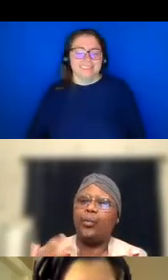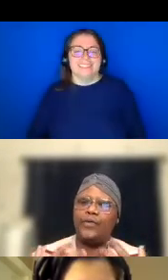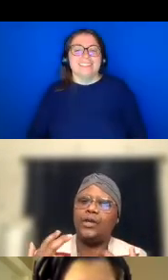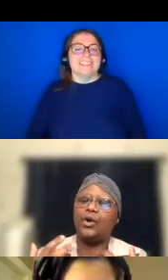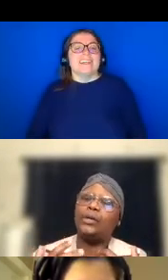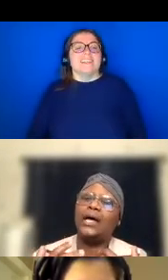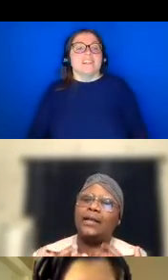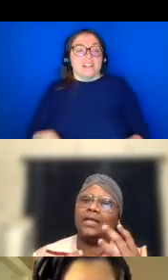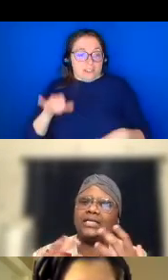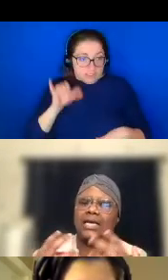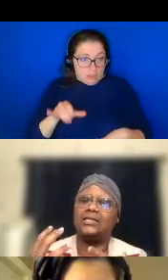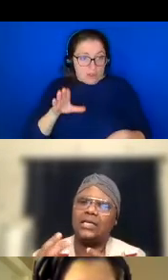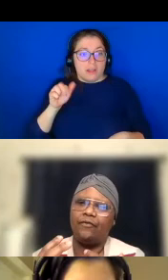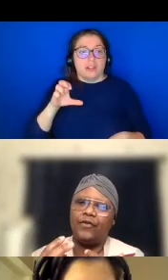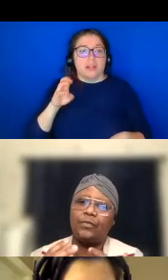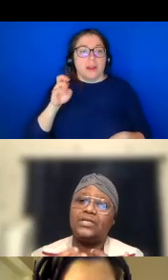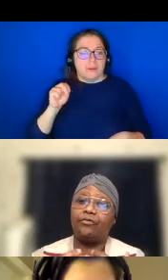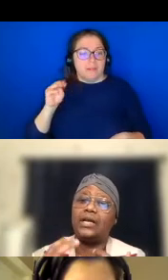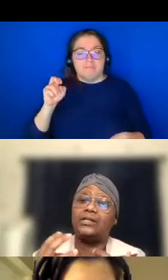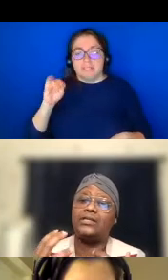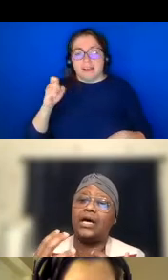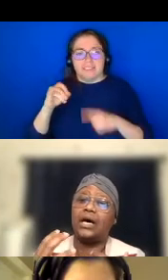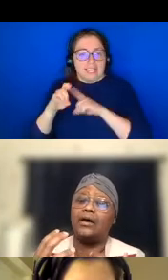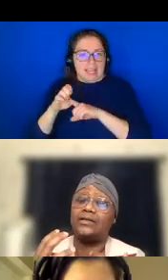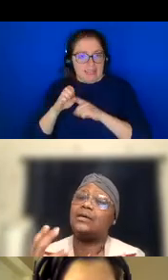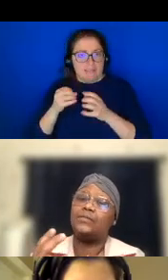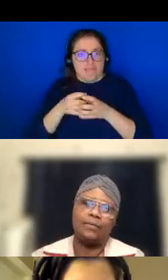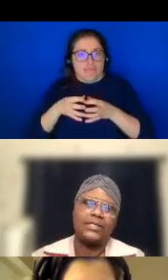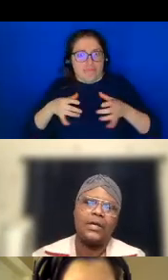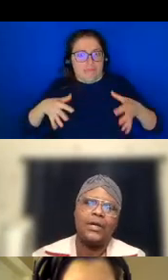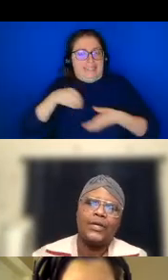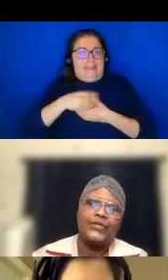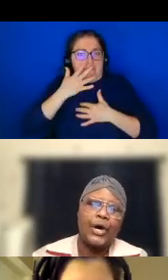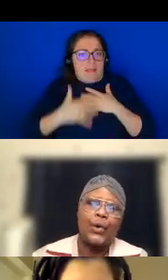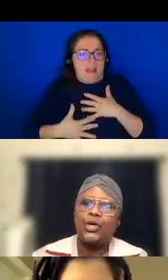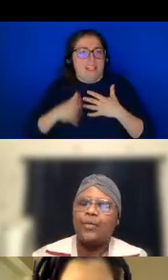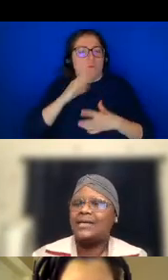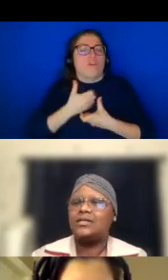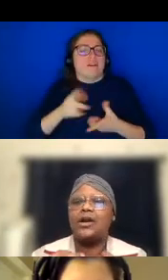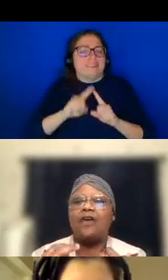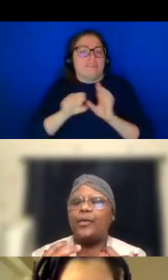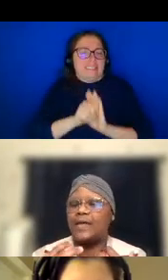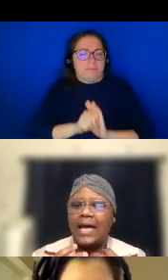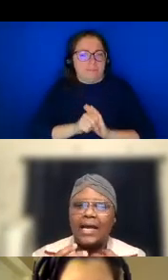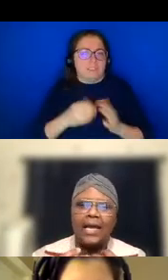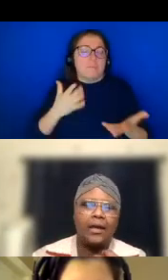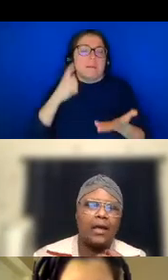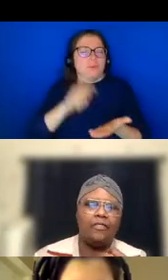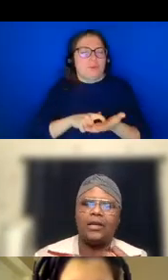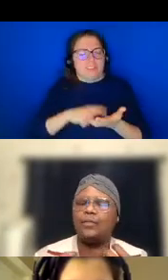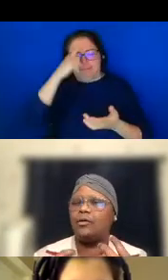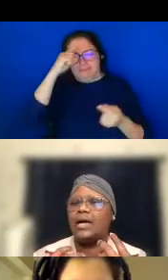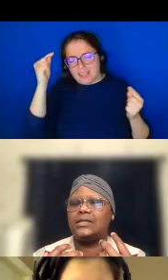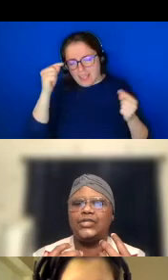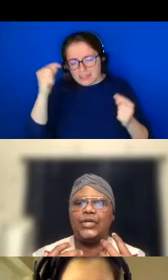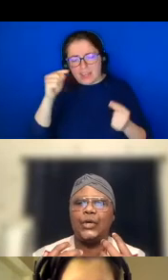up within your blood, they tend to give you different symptoms. So you may start off with a headache, and then